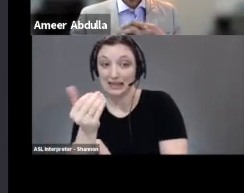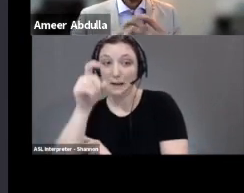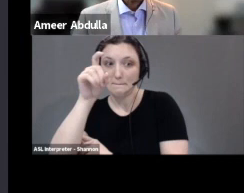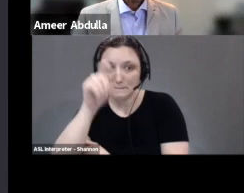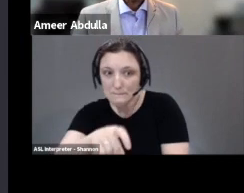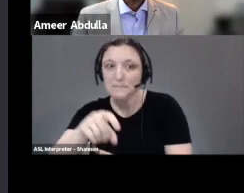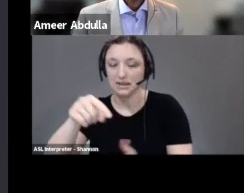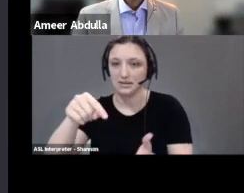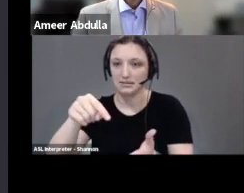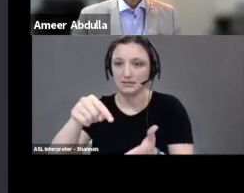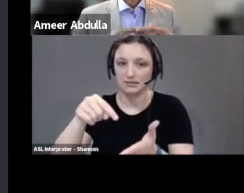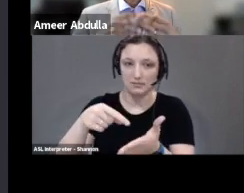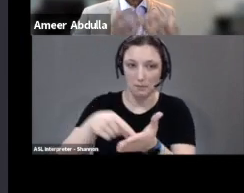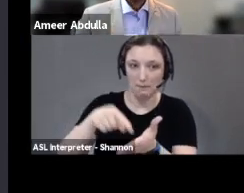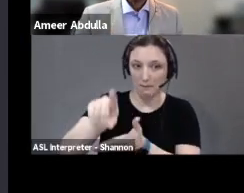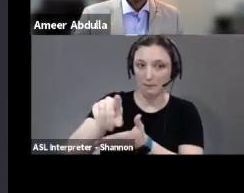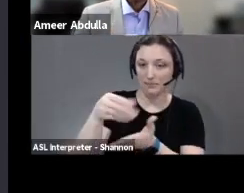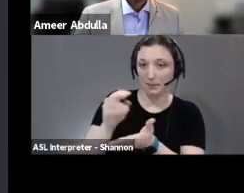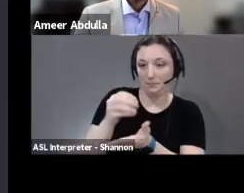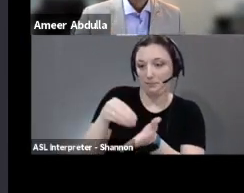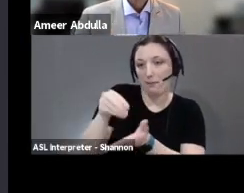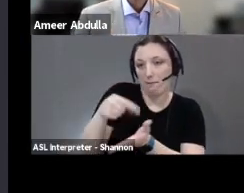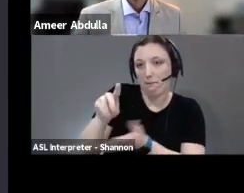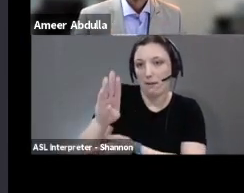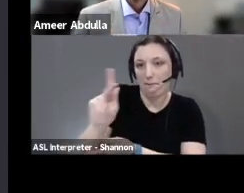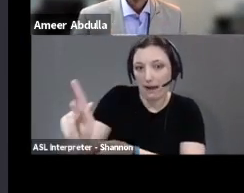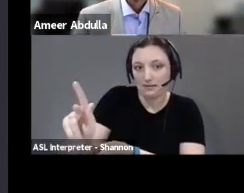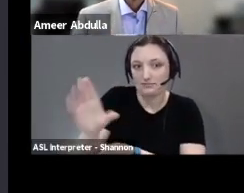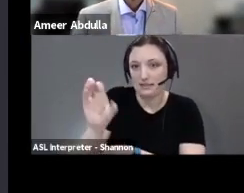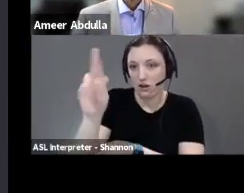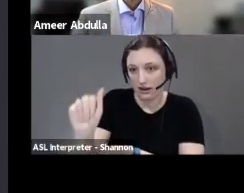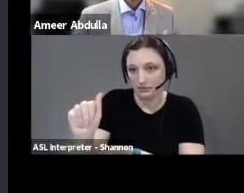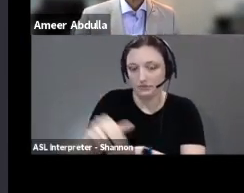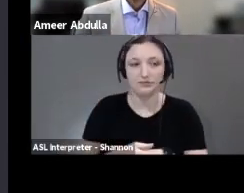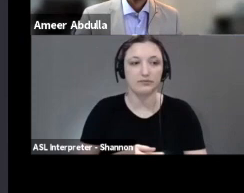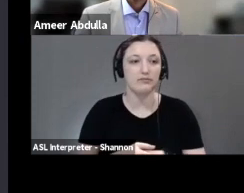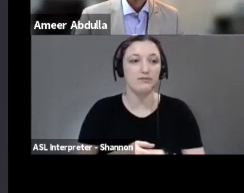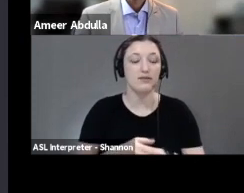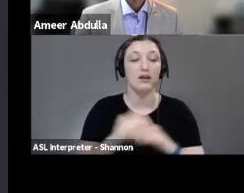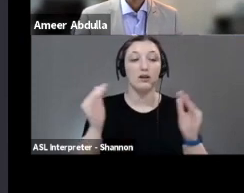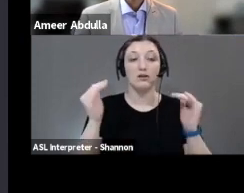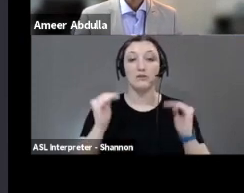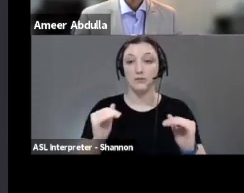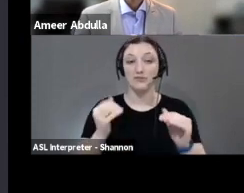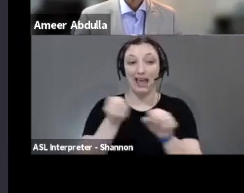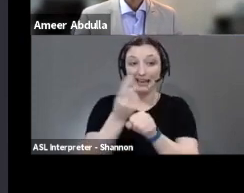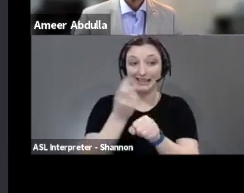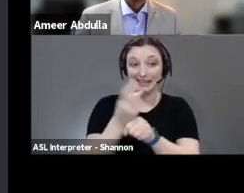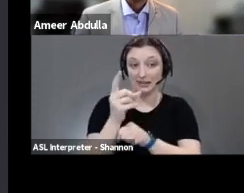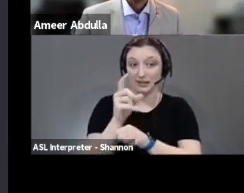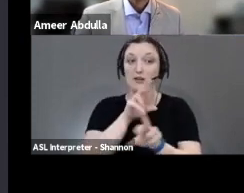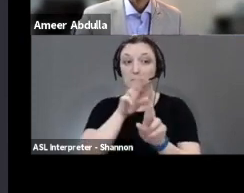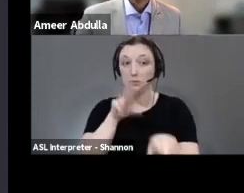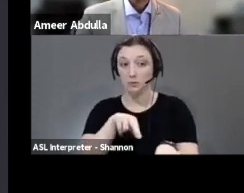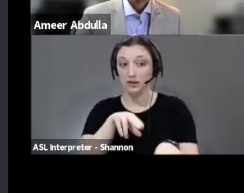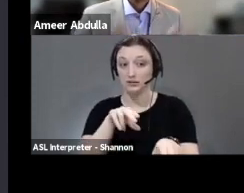In addition, there's an annual reporting that you have to navigate through. And that annual reporting is due by February of the year